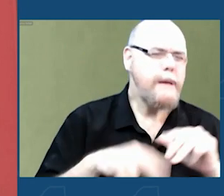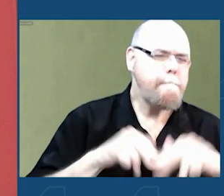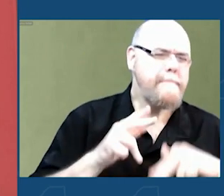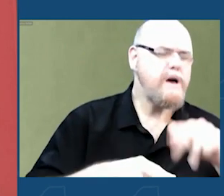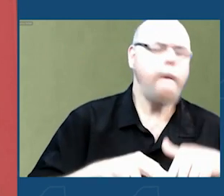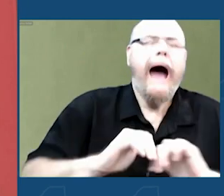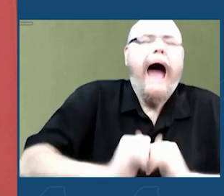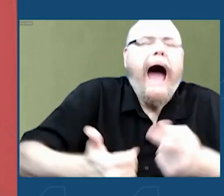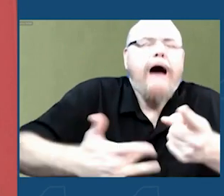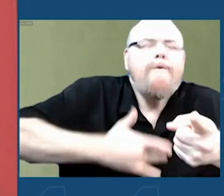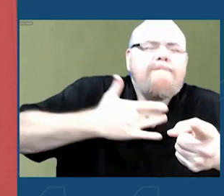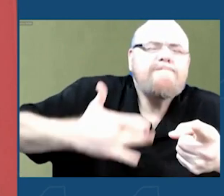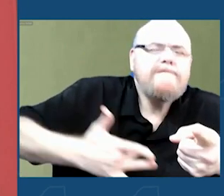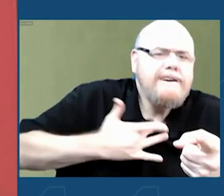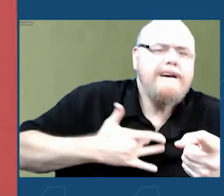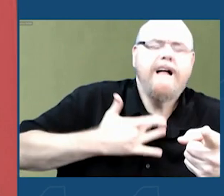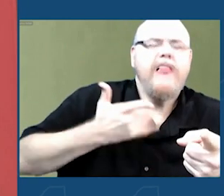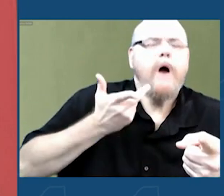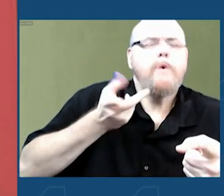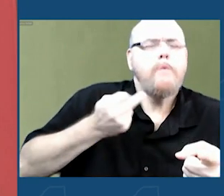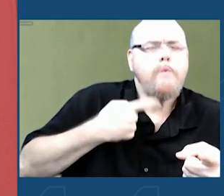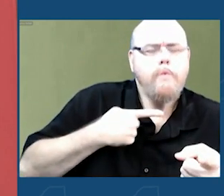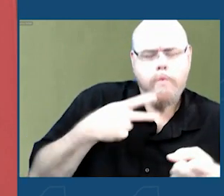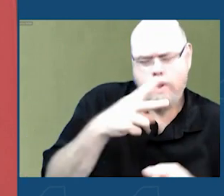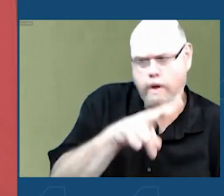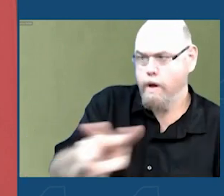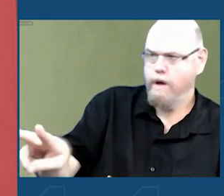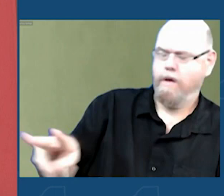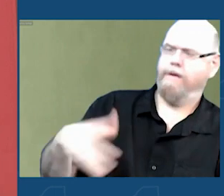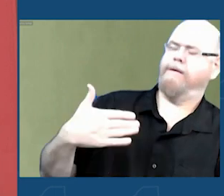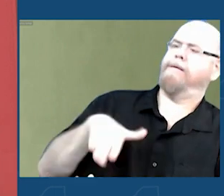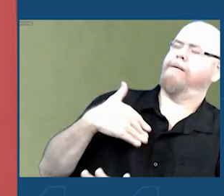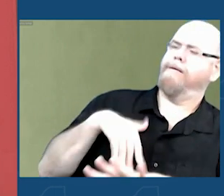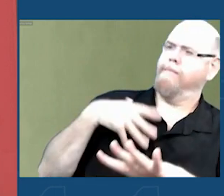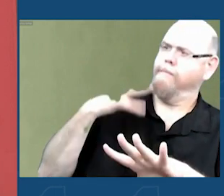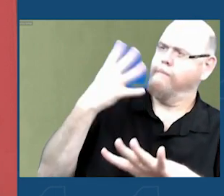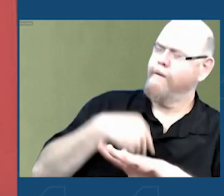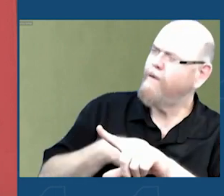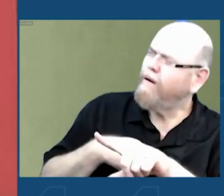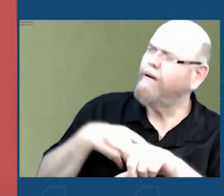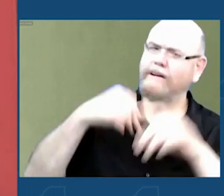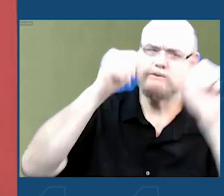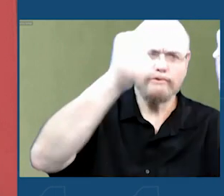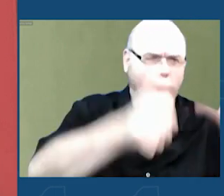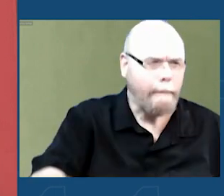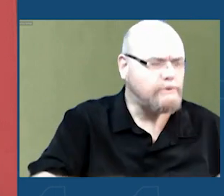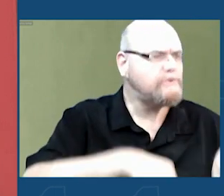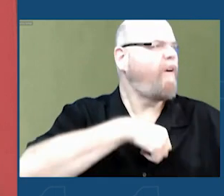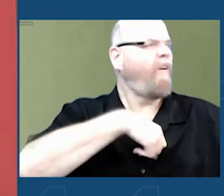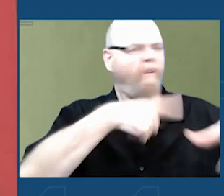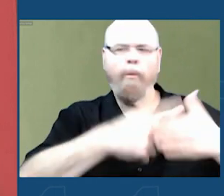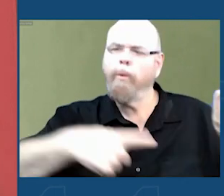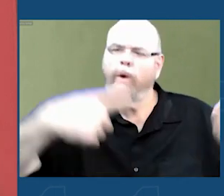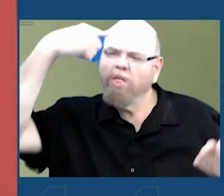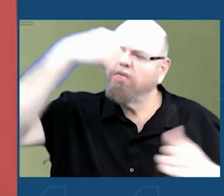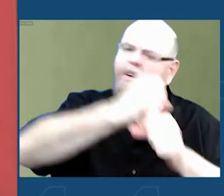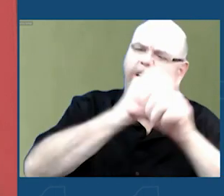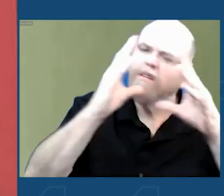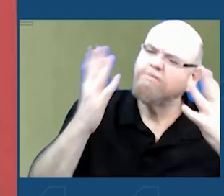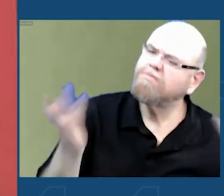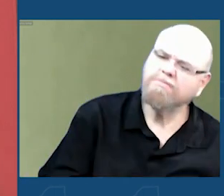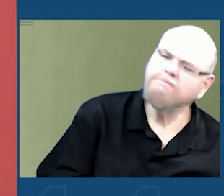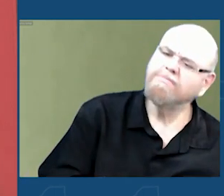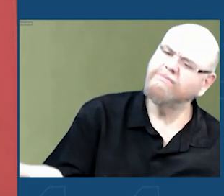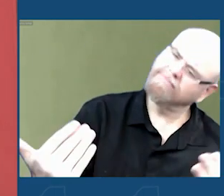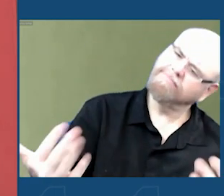you think about when you see these beautiful structures here, these sculptures here? And we encourage them, and John